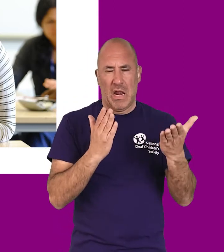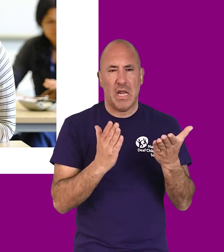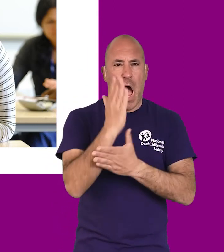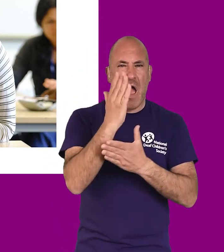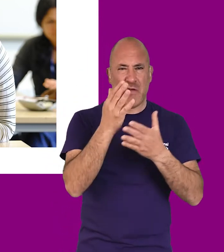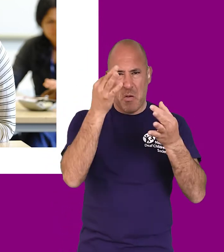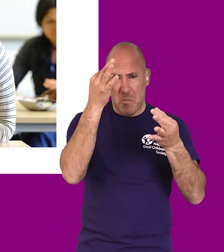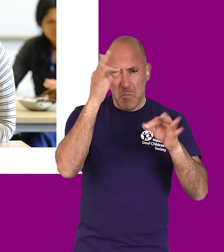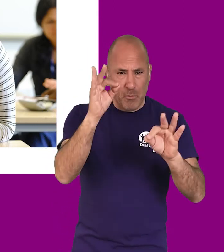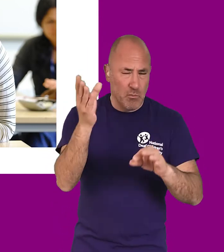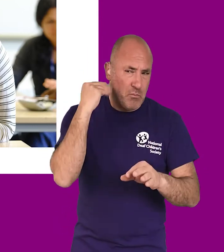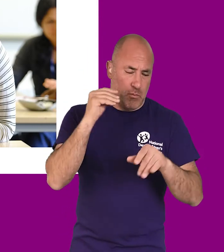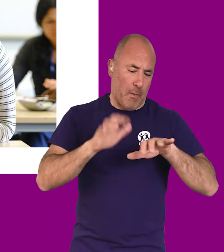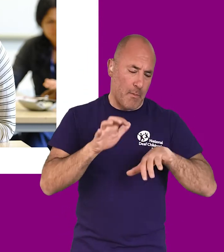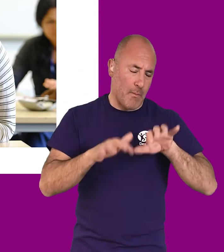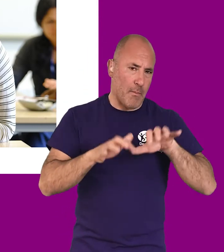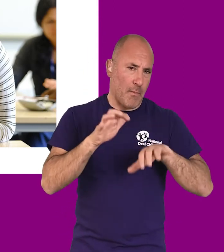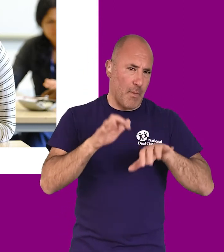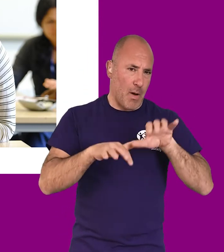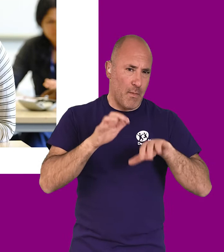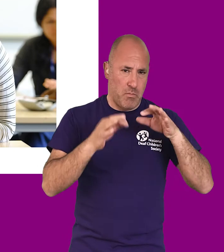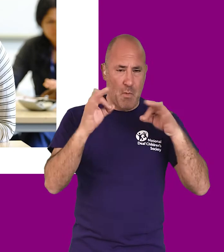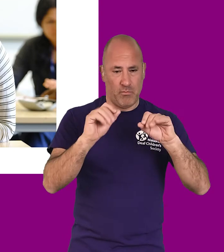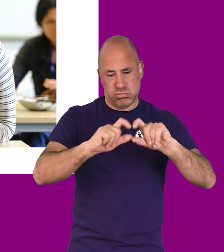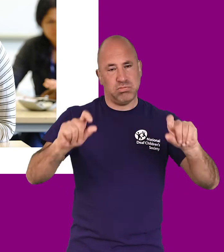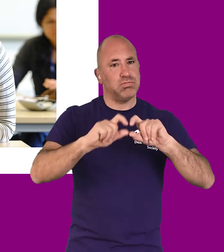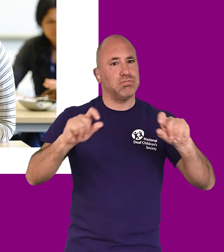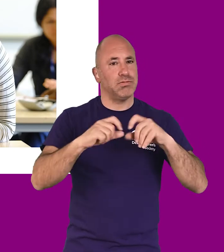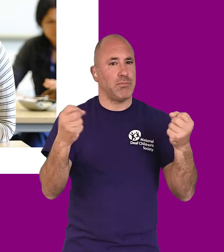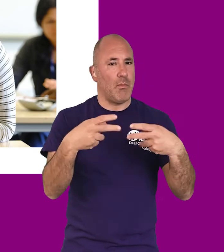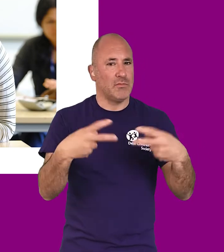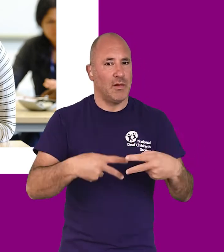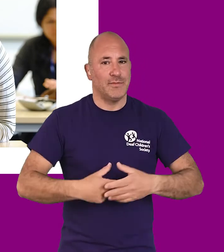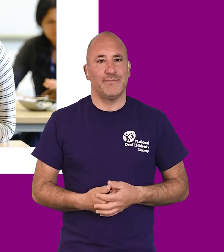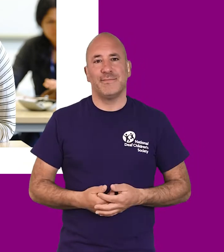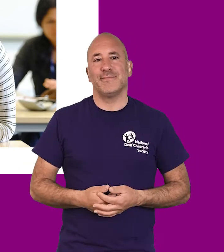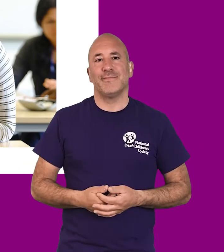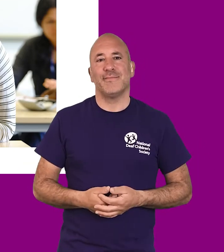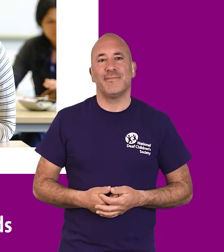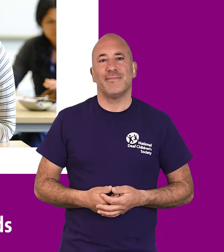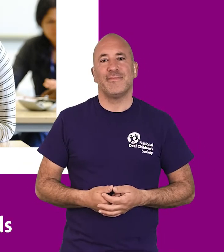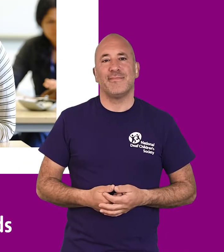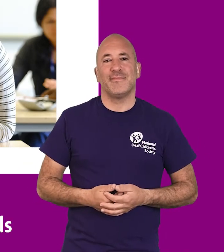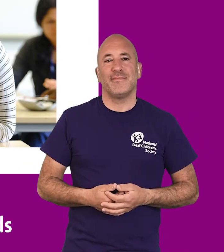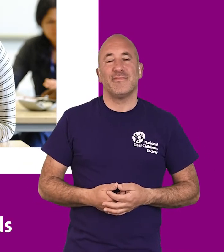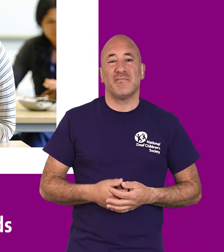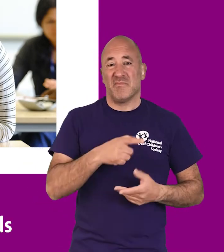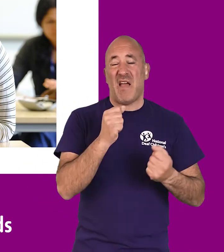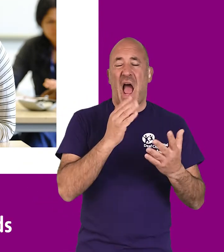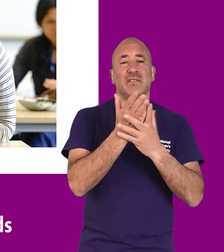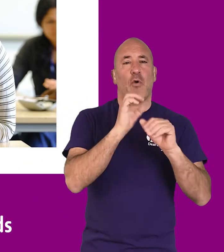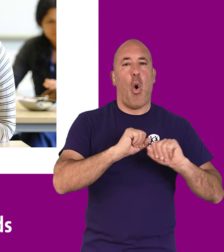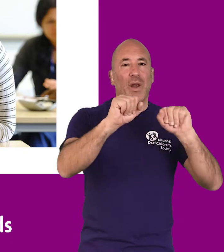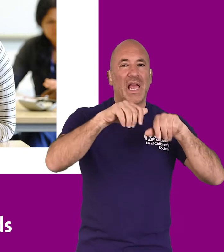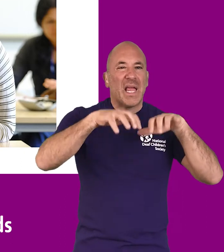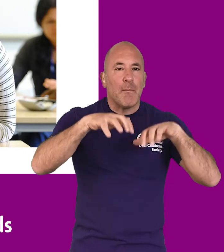stream and an accurate and verbatim account of what is being said. they have access to phonetic keyboard